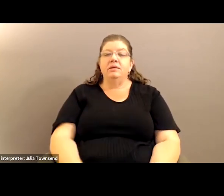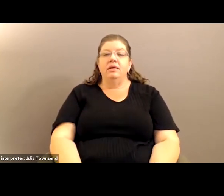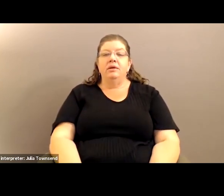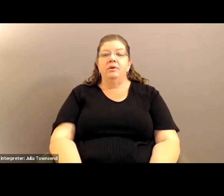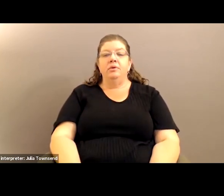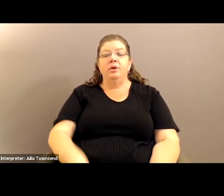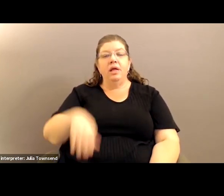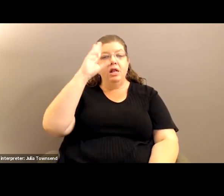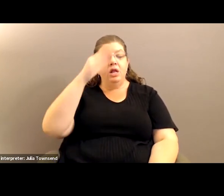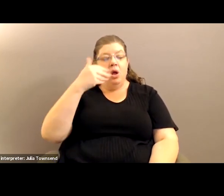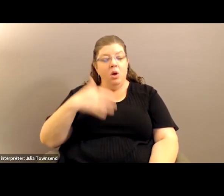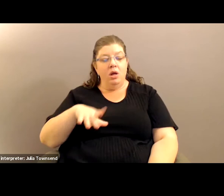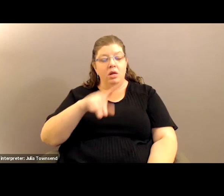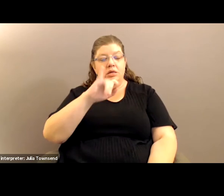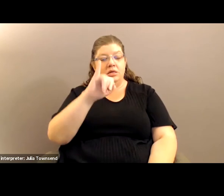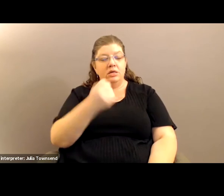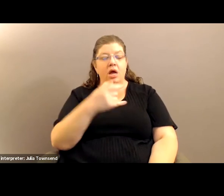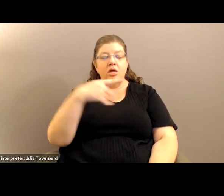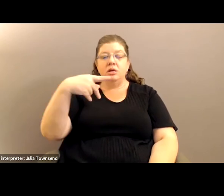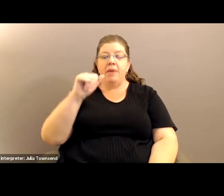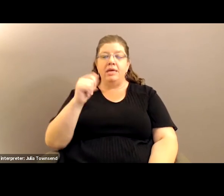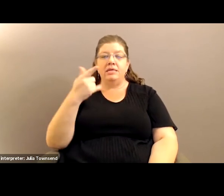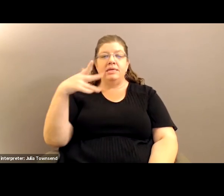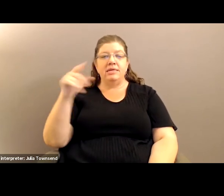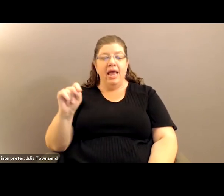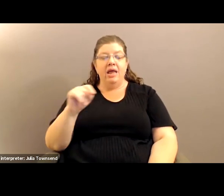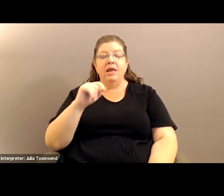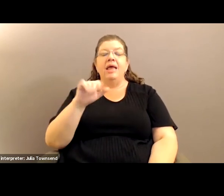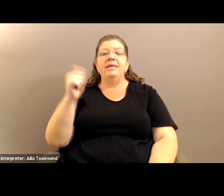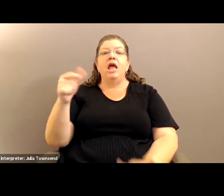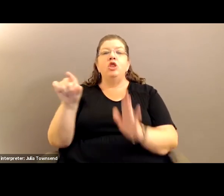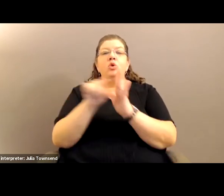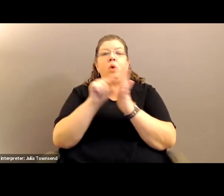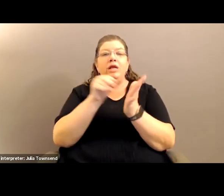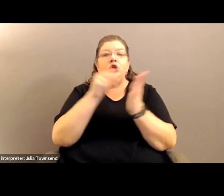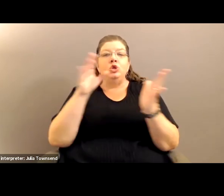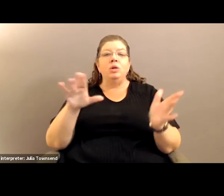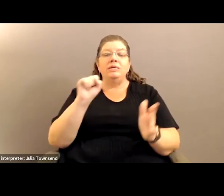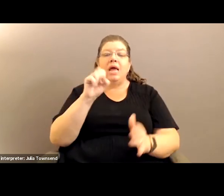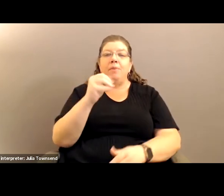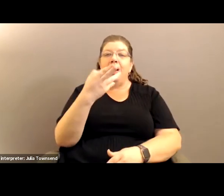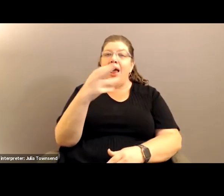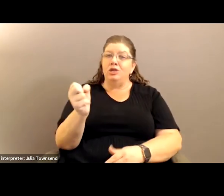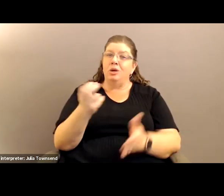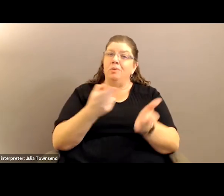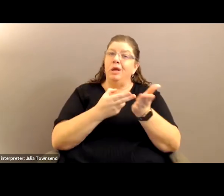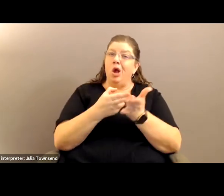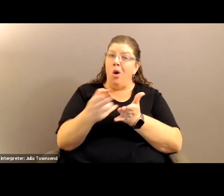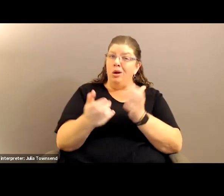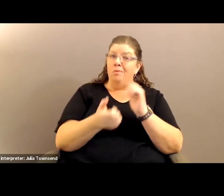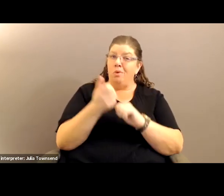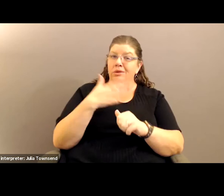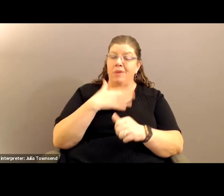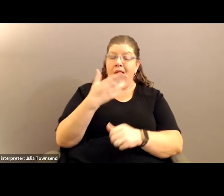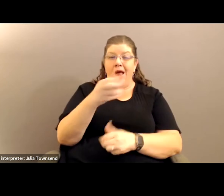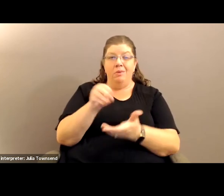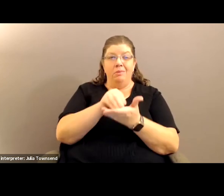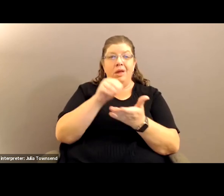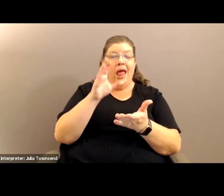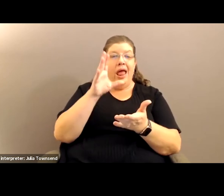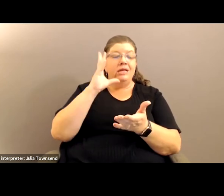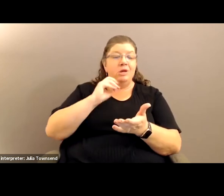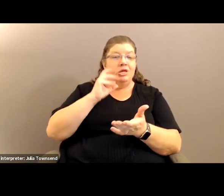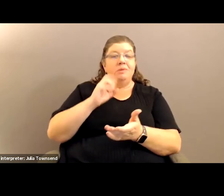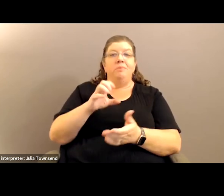hello my name is taj paskage and i am a 10th grader at san marcos high school to be honest most of my high school experience has been on zoom due to